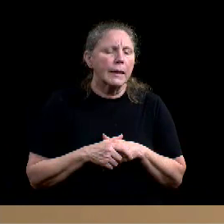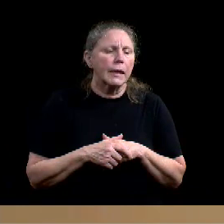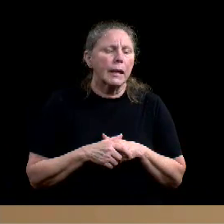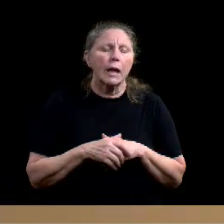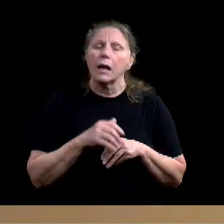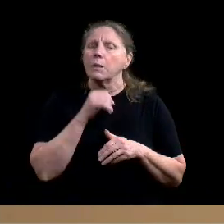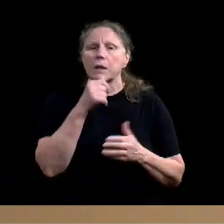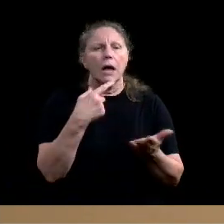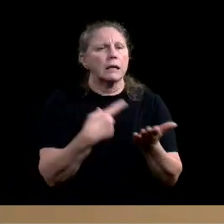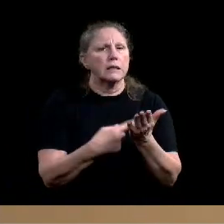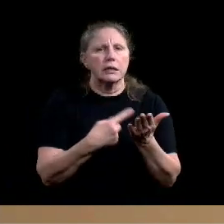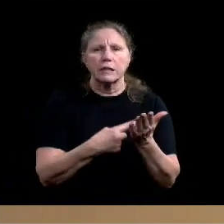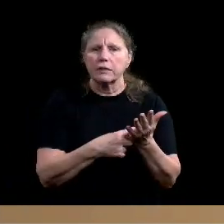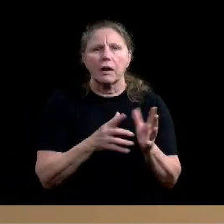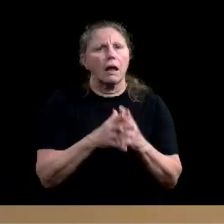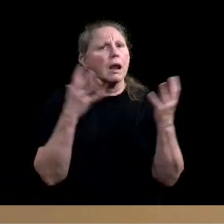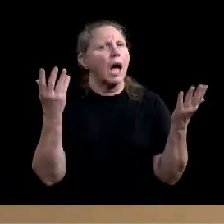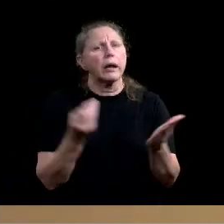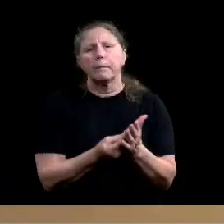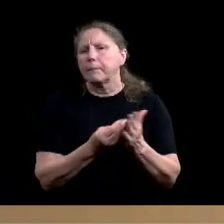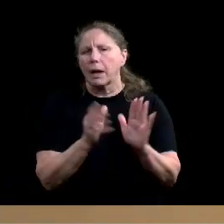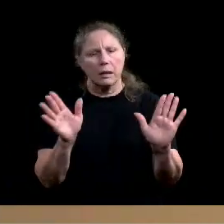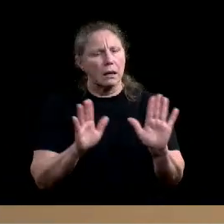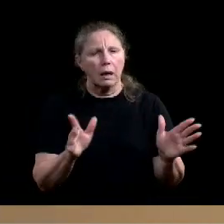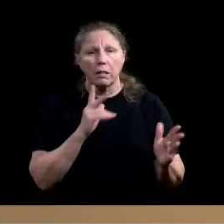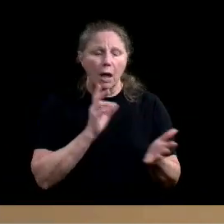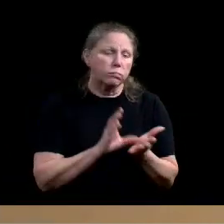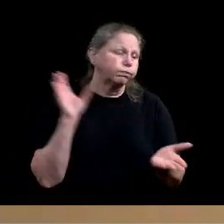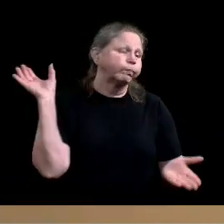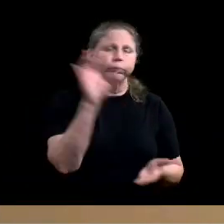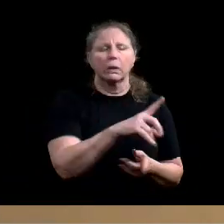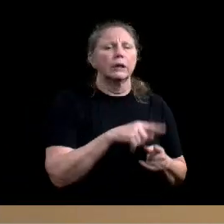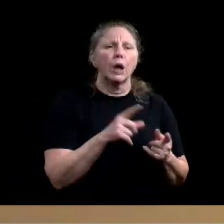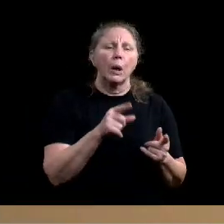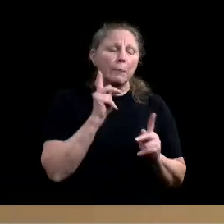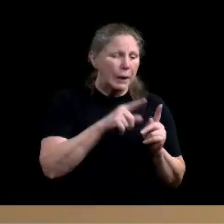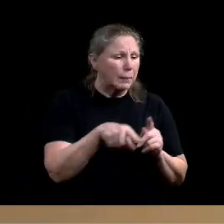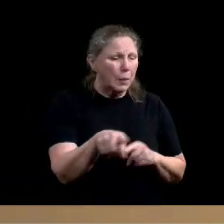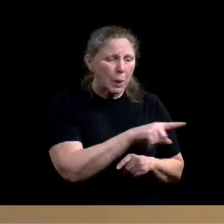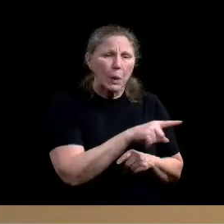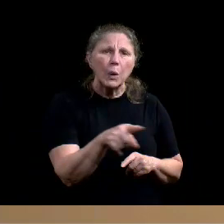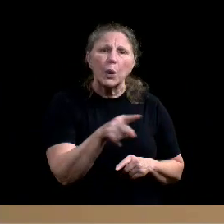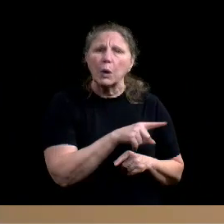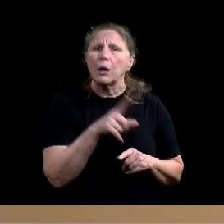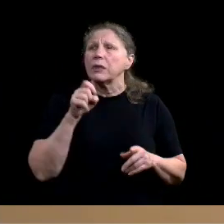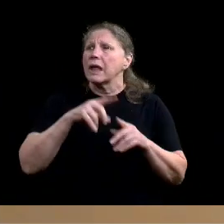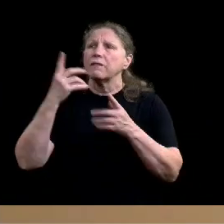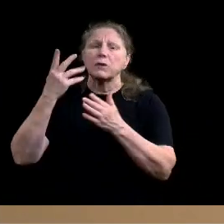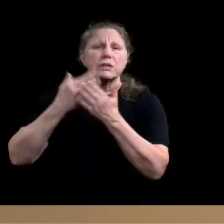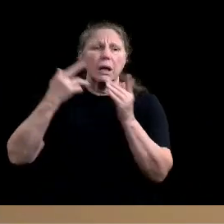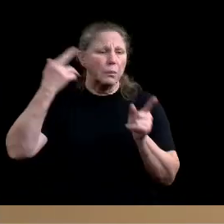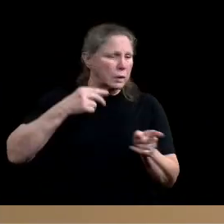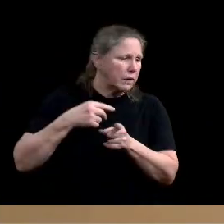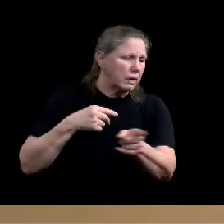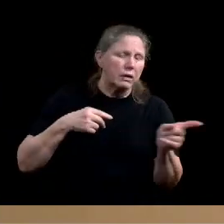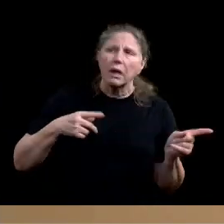these businesses that weren't eligible or weren't able to get the PPP funds or some other type of federal